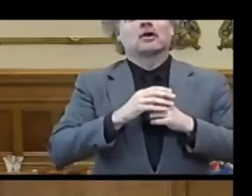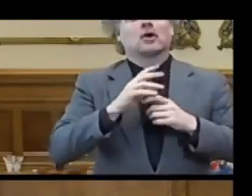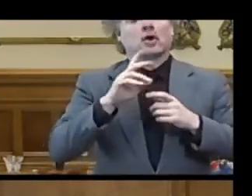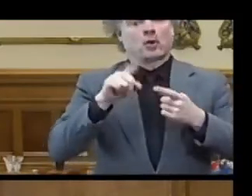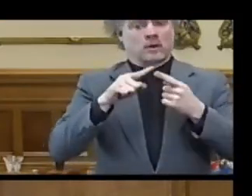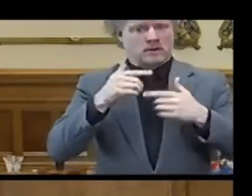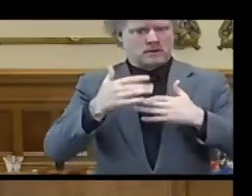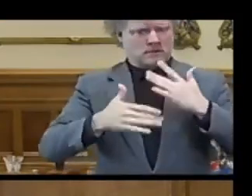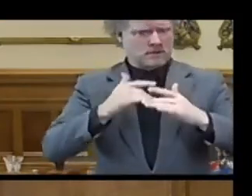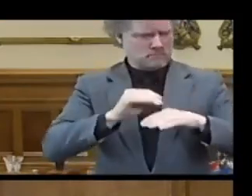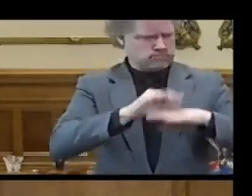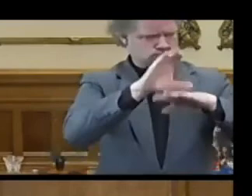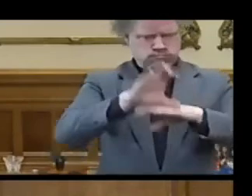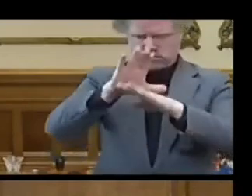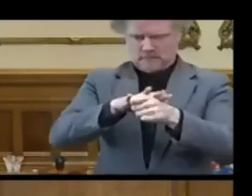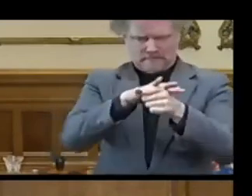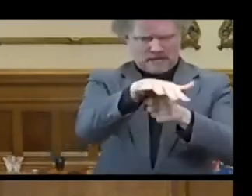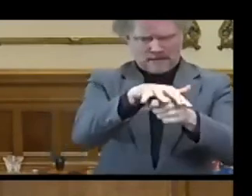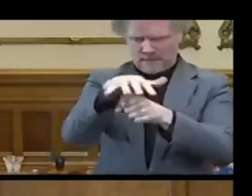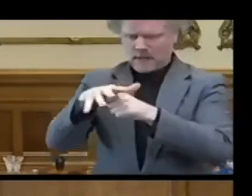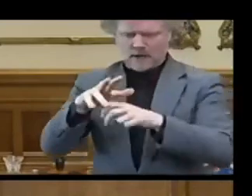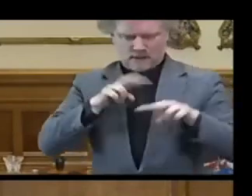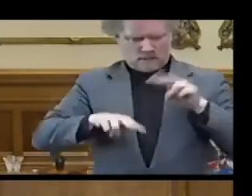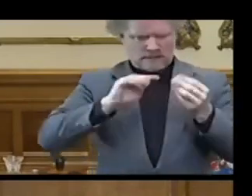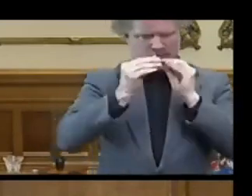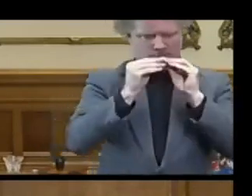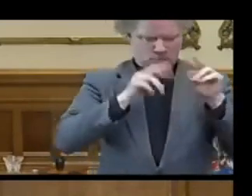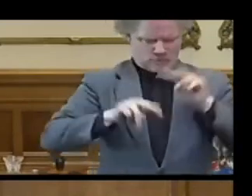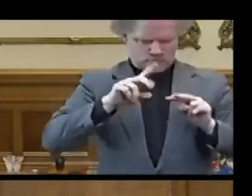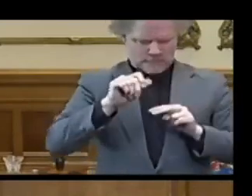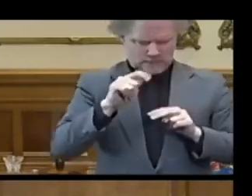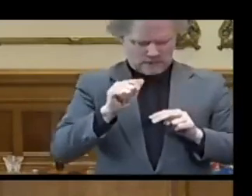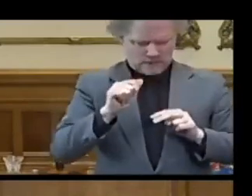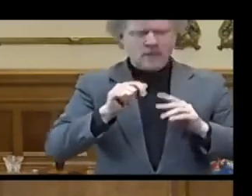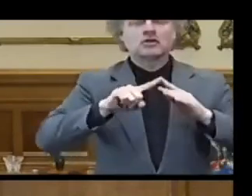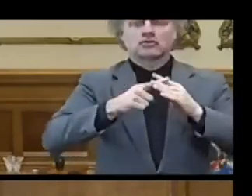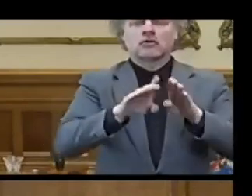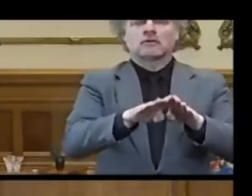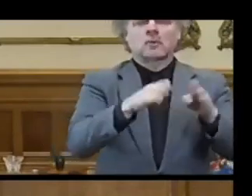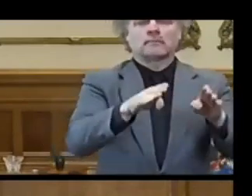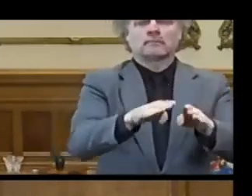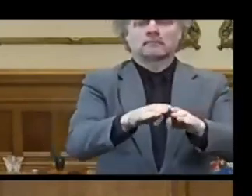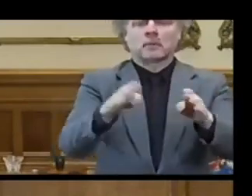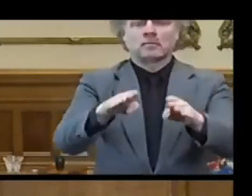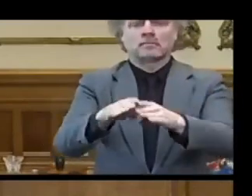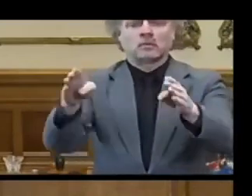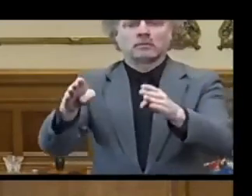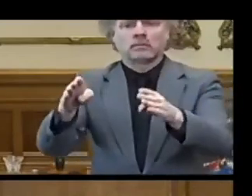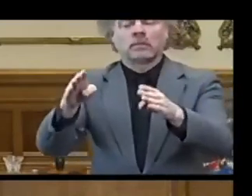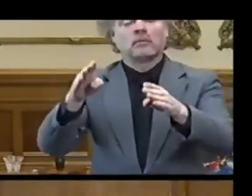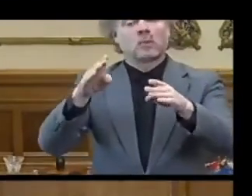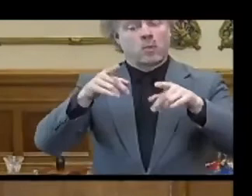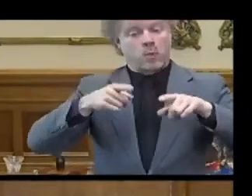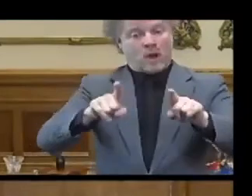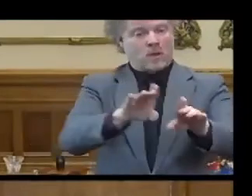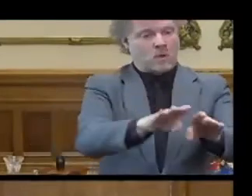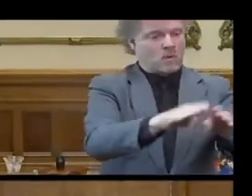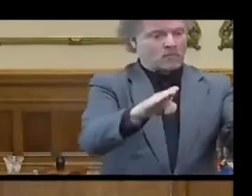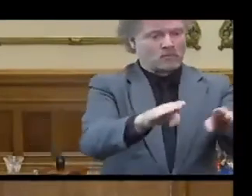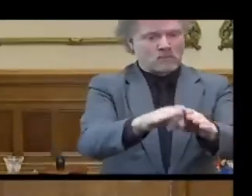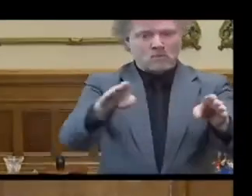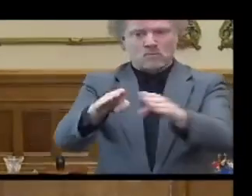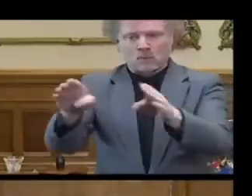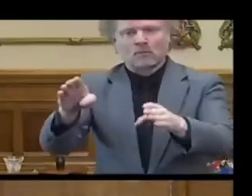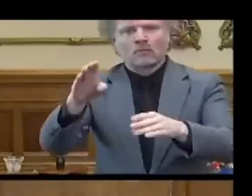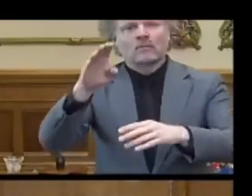that point, that we would look at our data and start to gradually reopen. But as we do that, we knew that we would